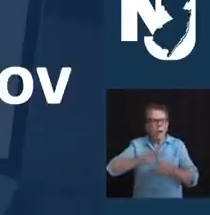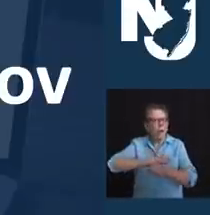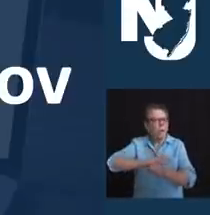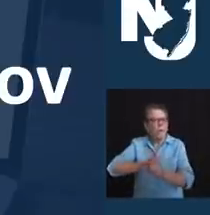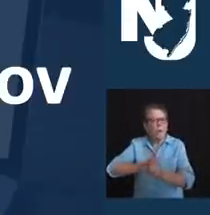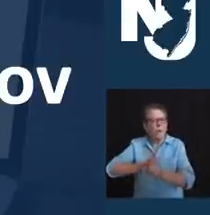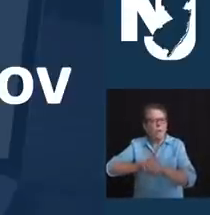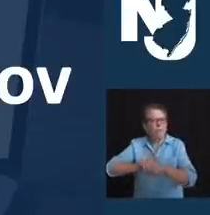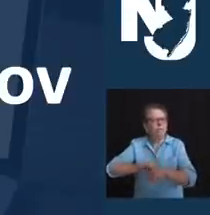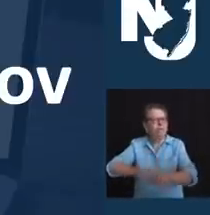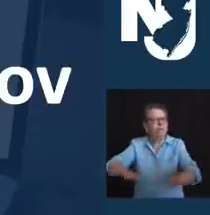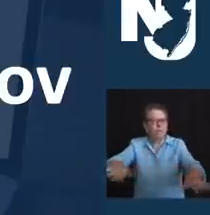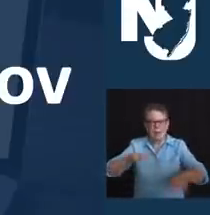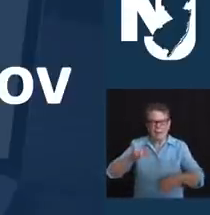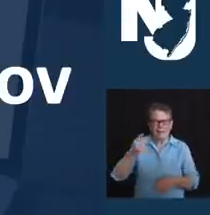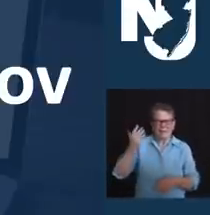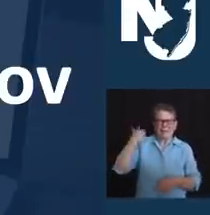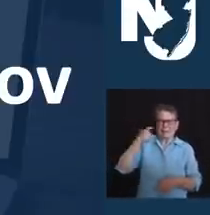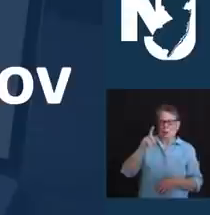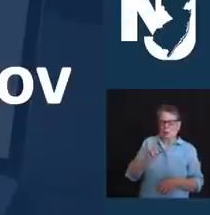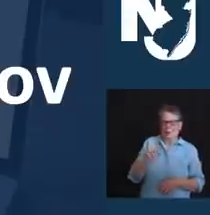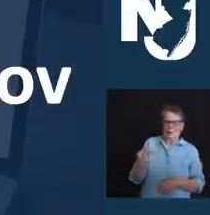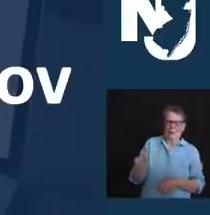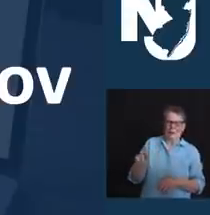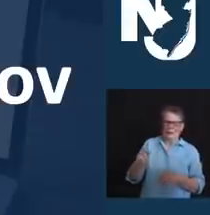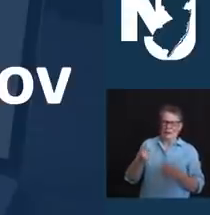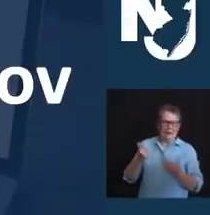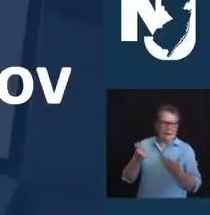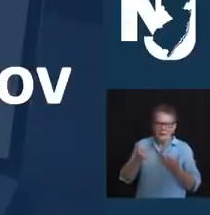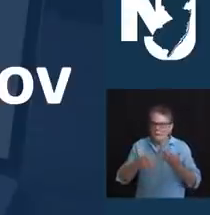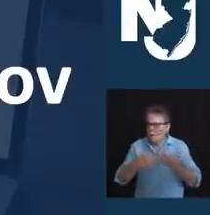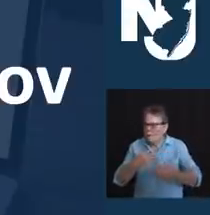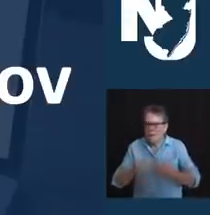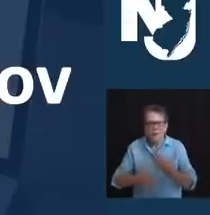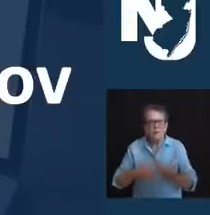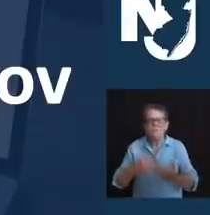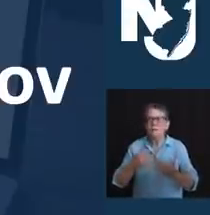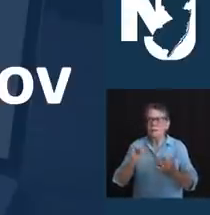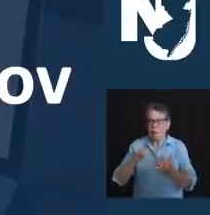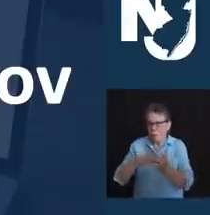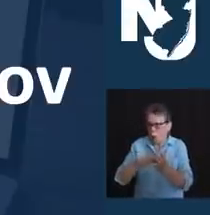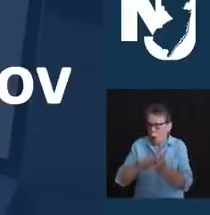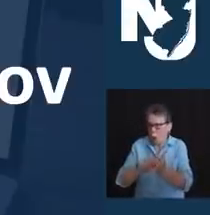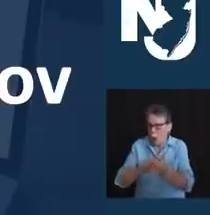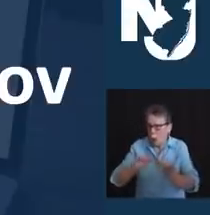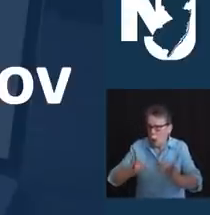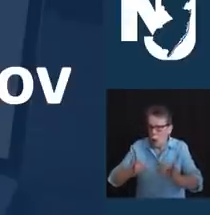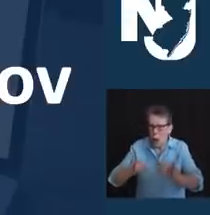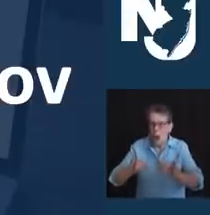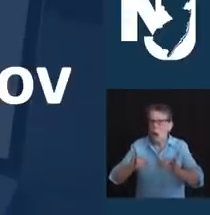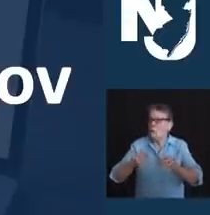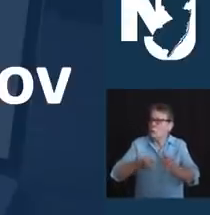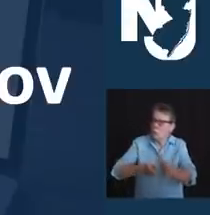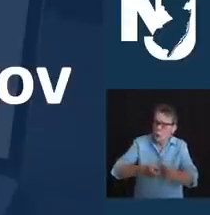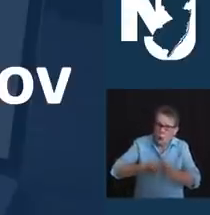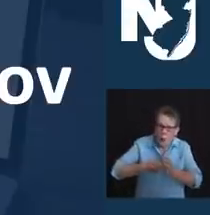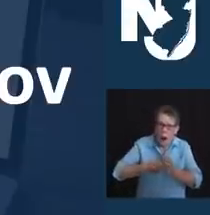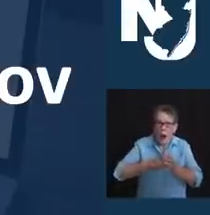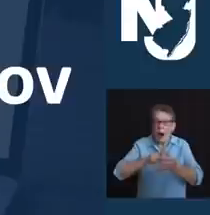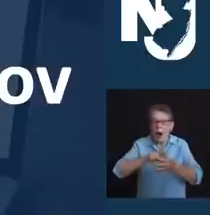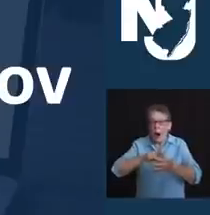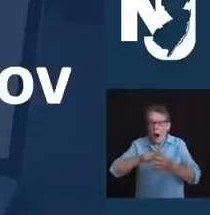airborne virus. The mask mandate was unquestionably the right call. We know this has saved